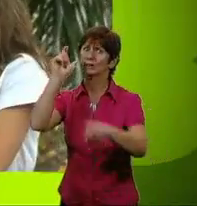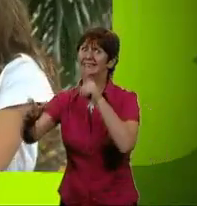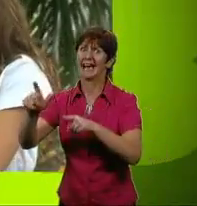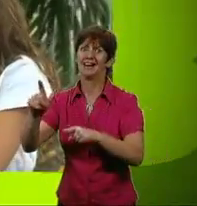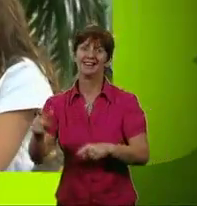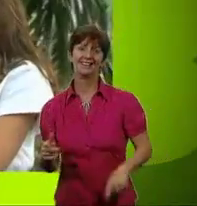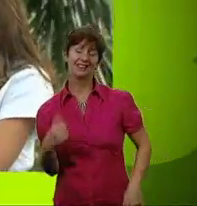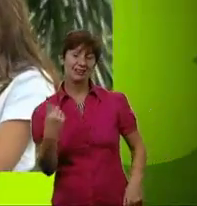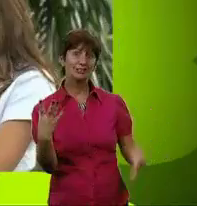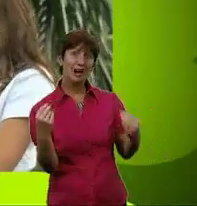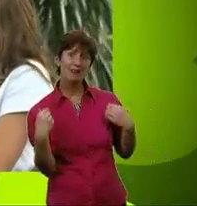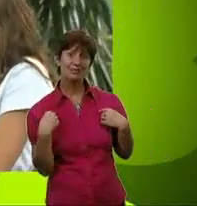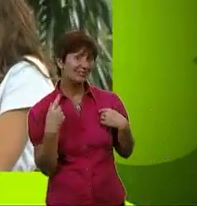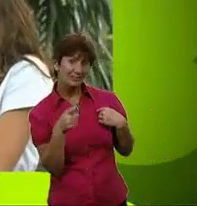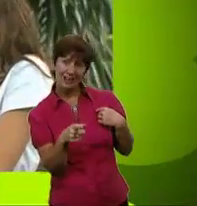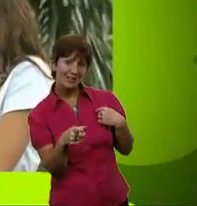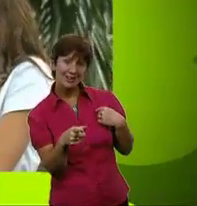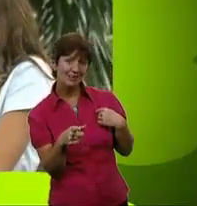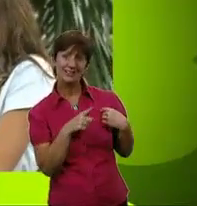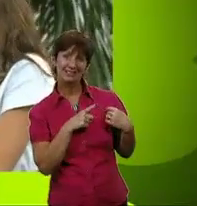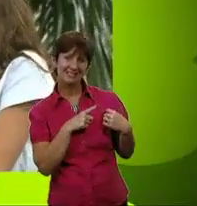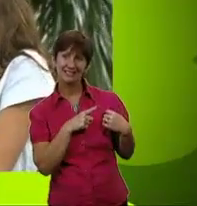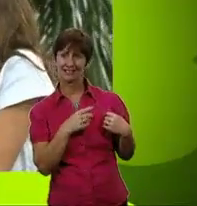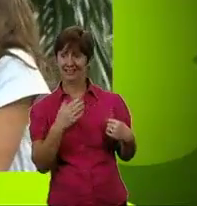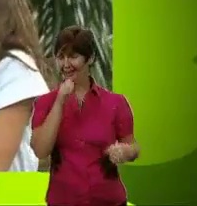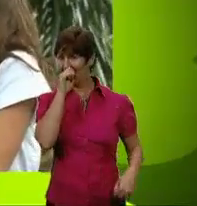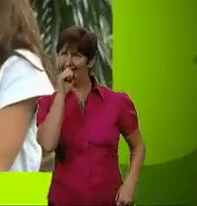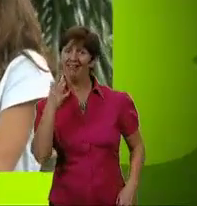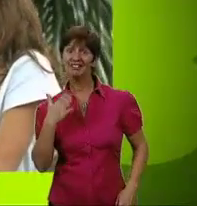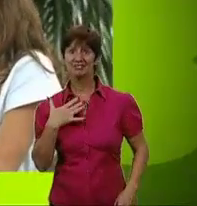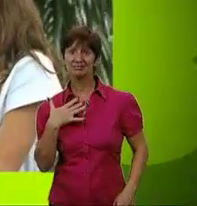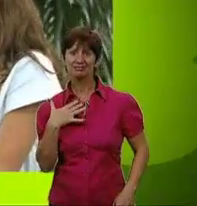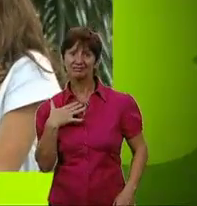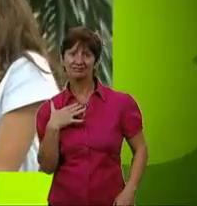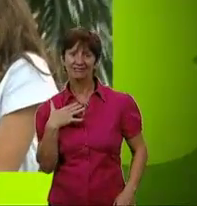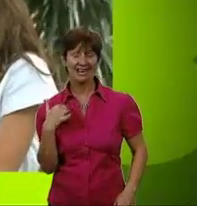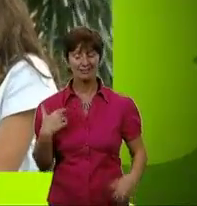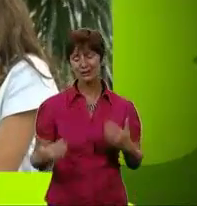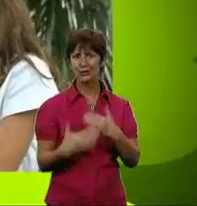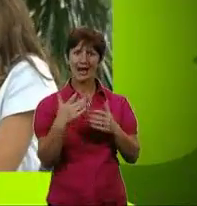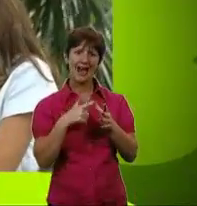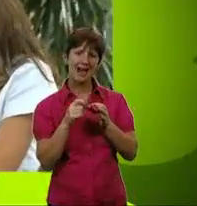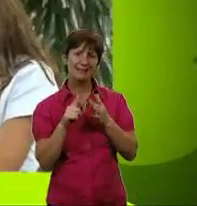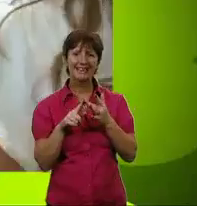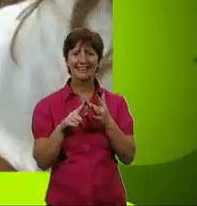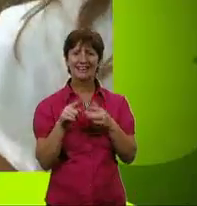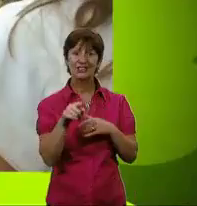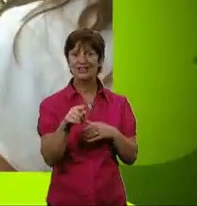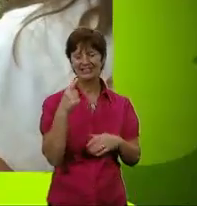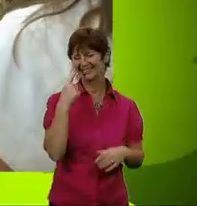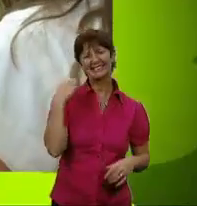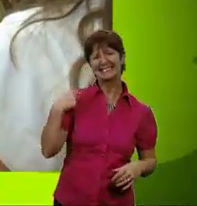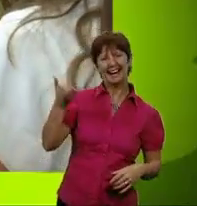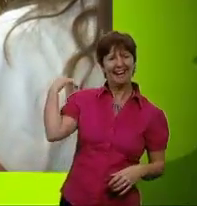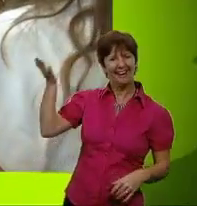Who's gonna stop me? Not you. Because... I'm the new Abby, and you're